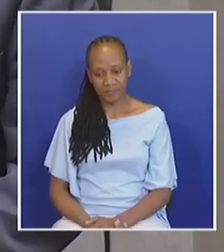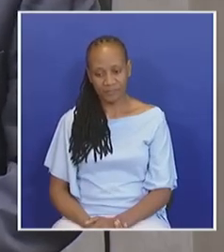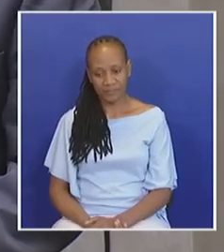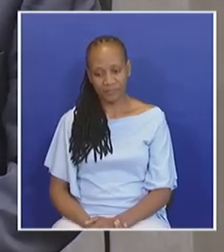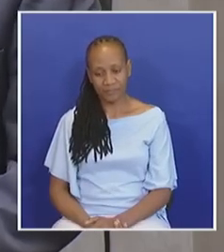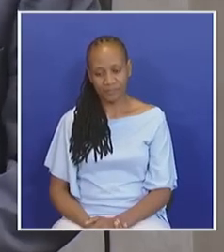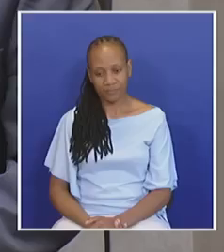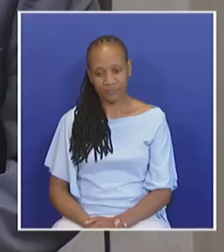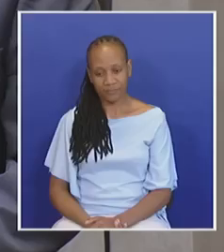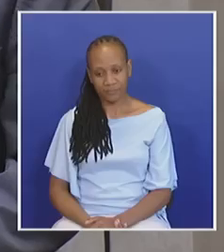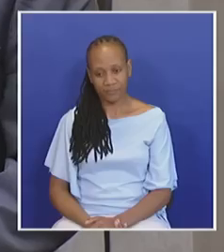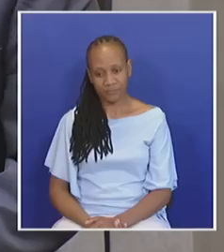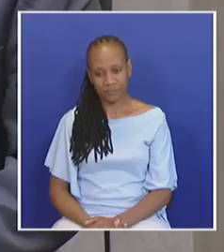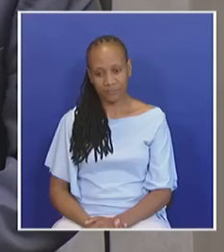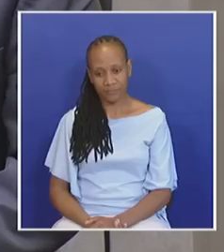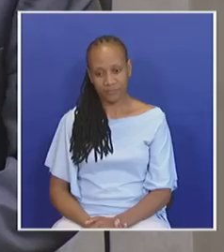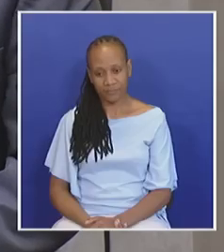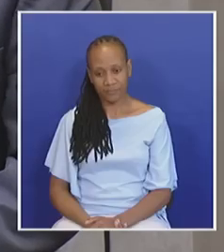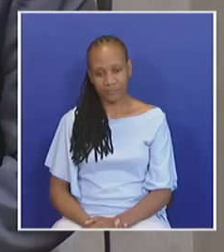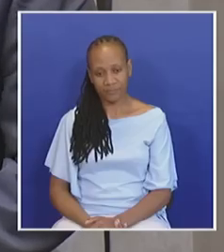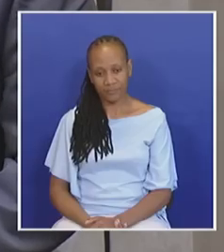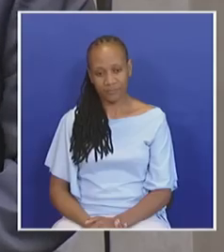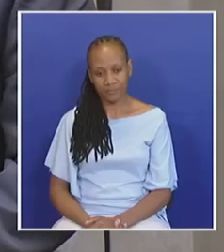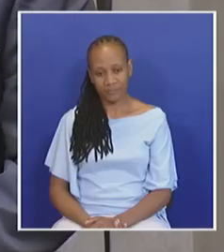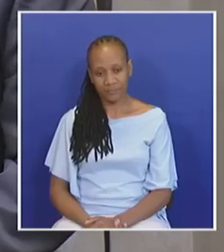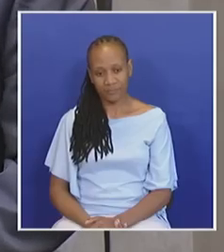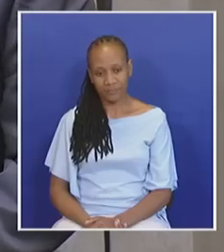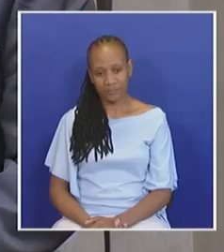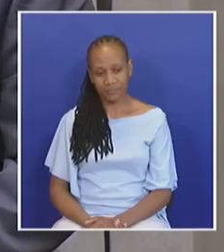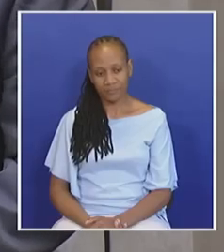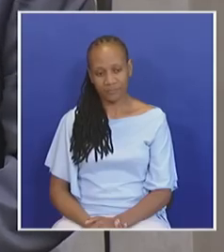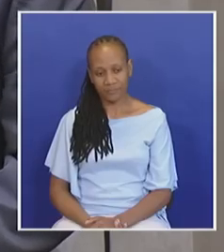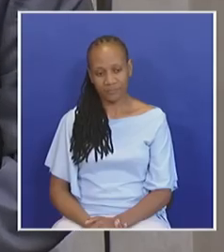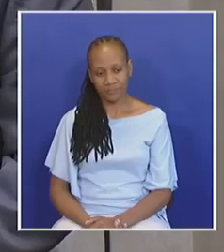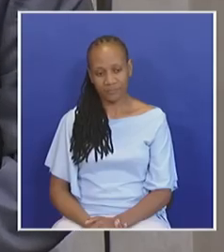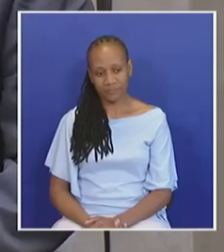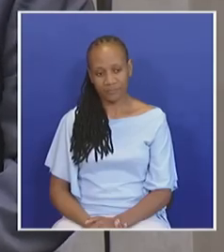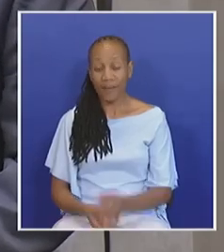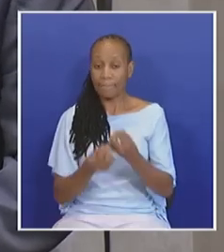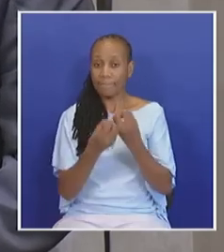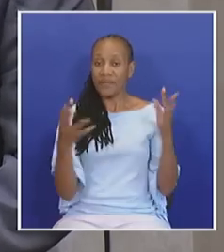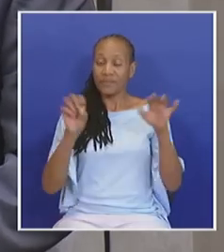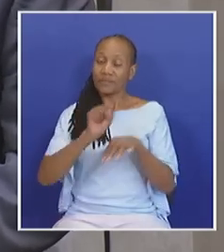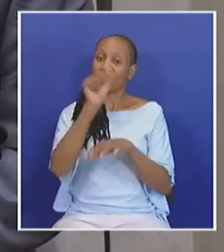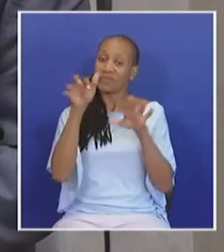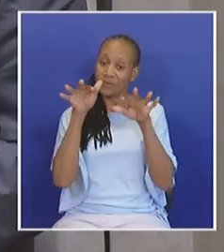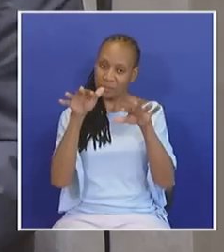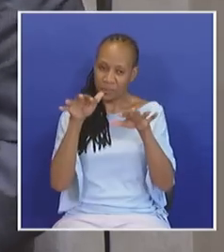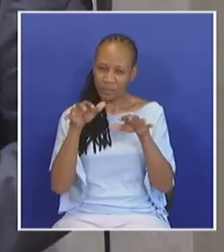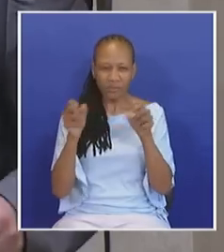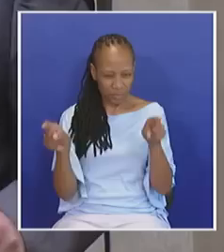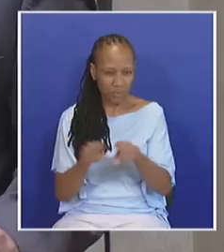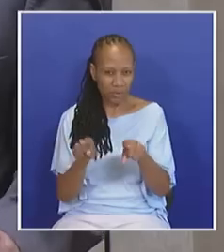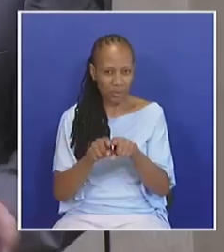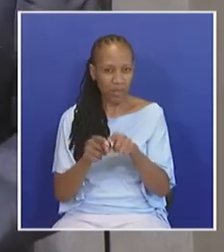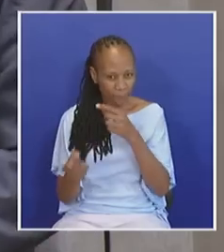group, even though you may not feel the same or even agree with them. A lot of South Africans tend to fall into this